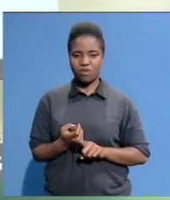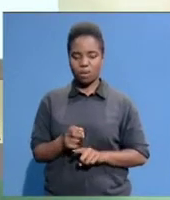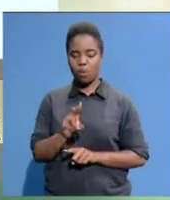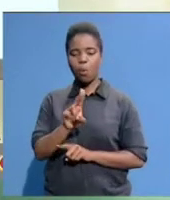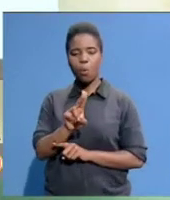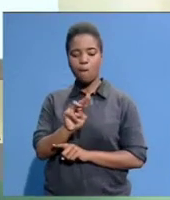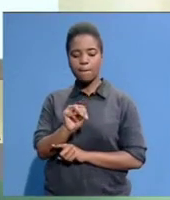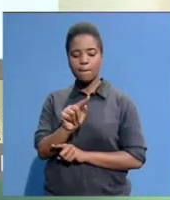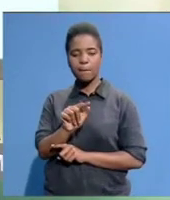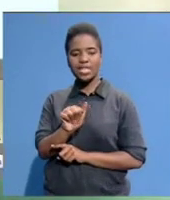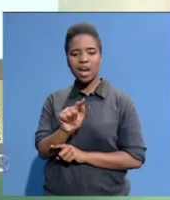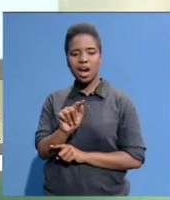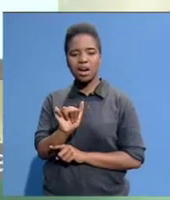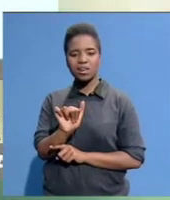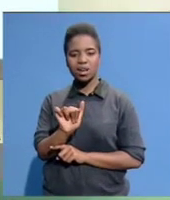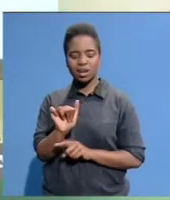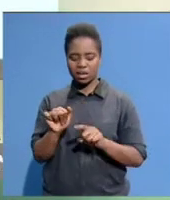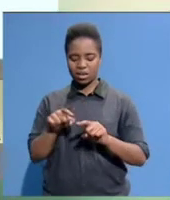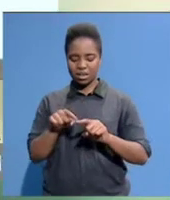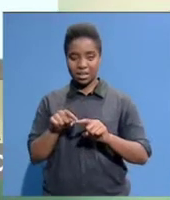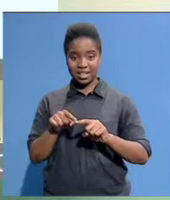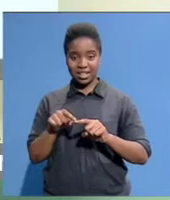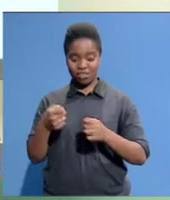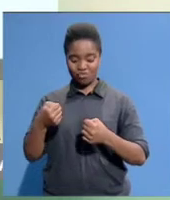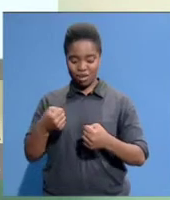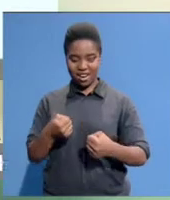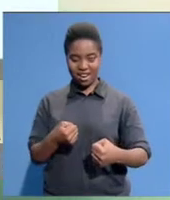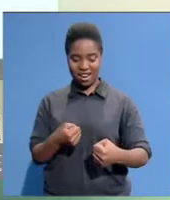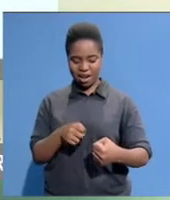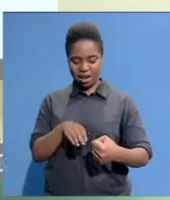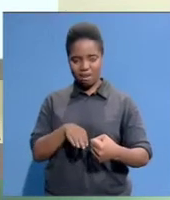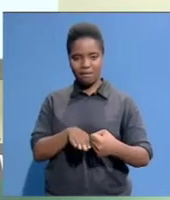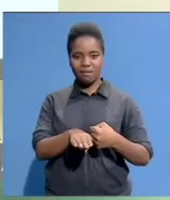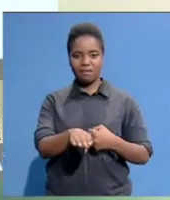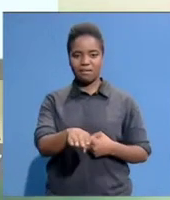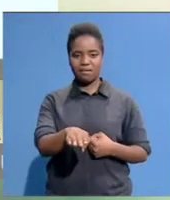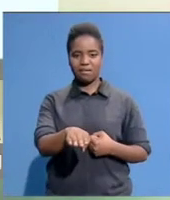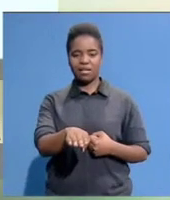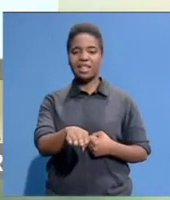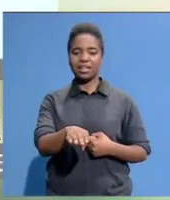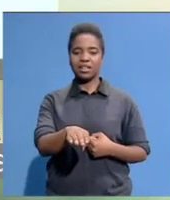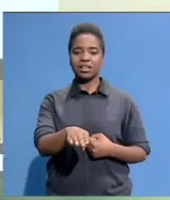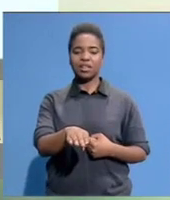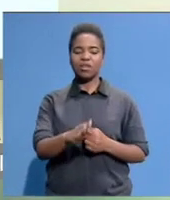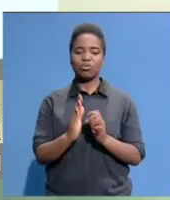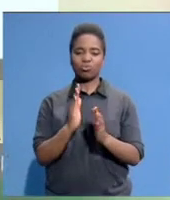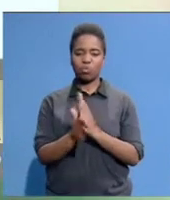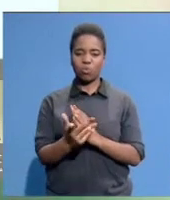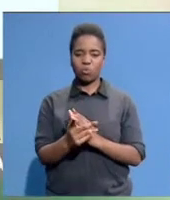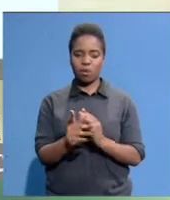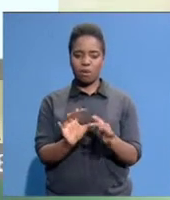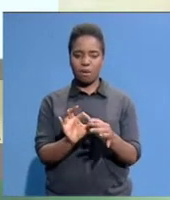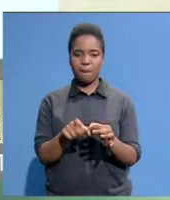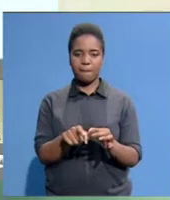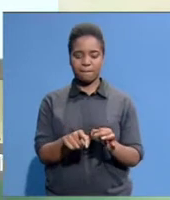before it comes to Qunu, the king and his entourage, of which I was a part, went straight to Madiba's homestead